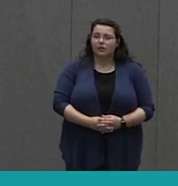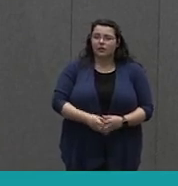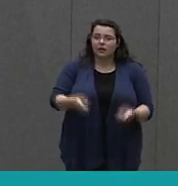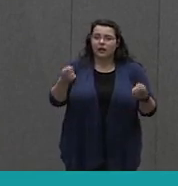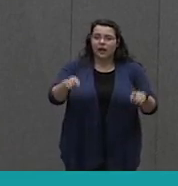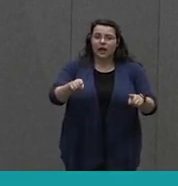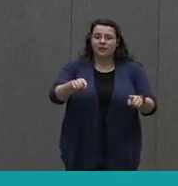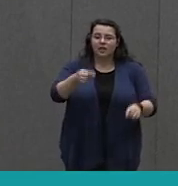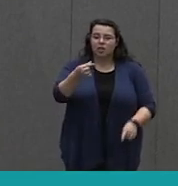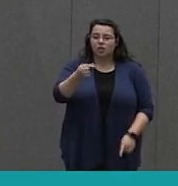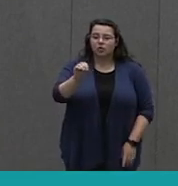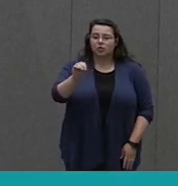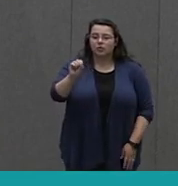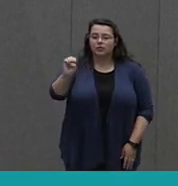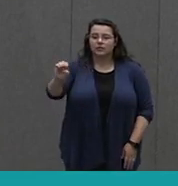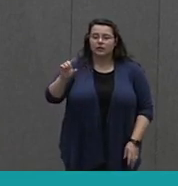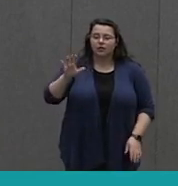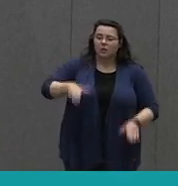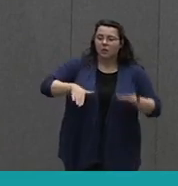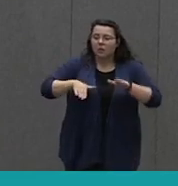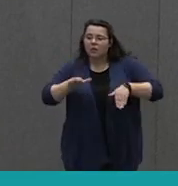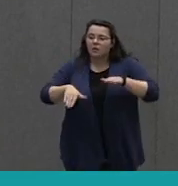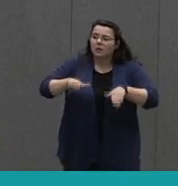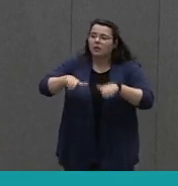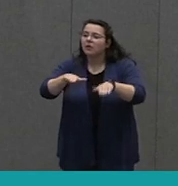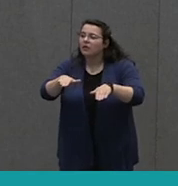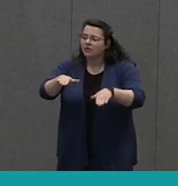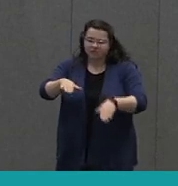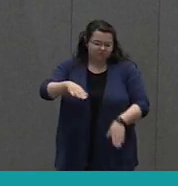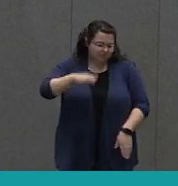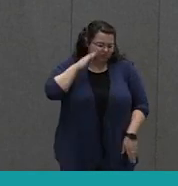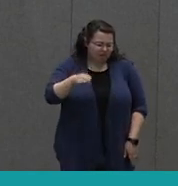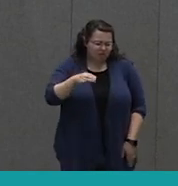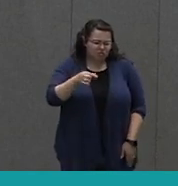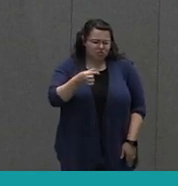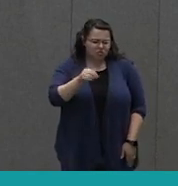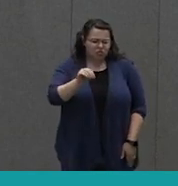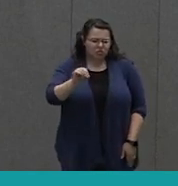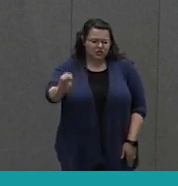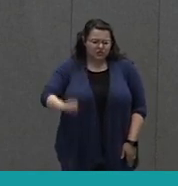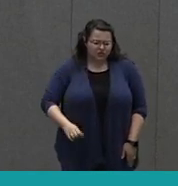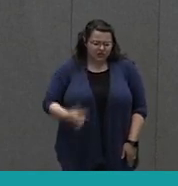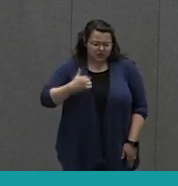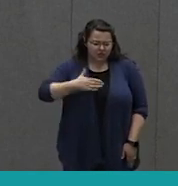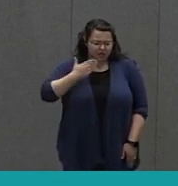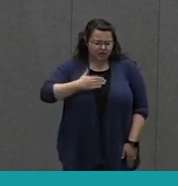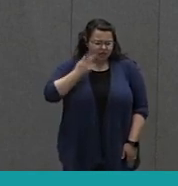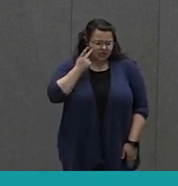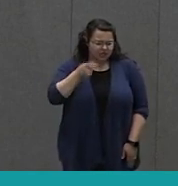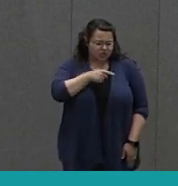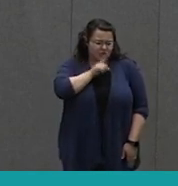you even if you're having a really rough day, right? I hope you have someone like that.